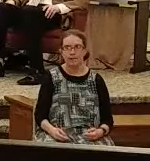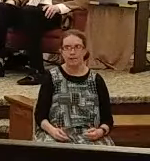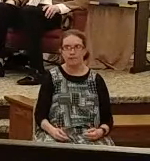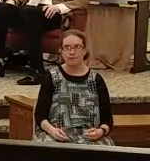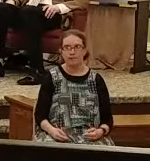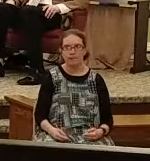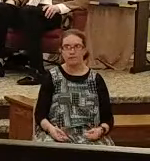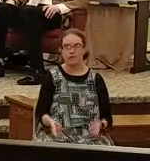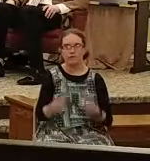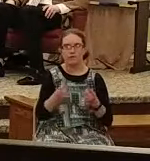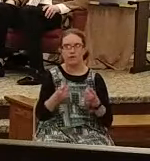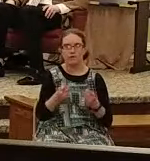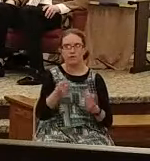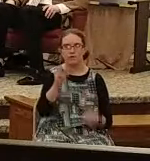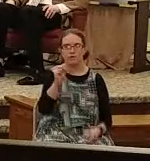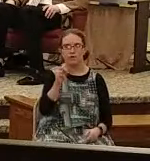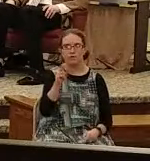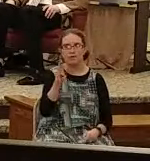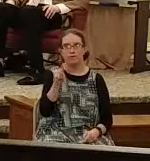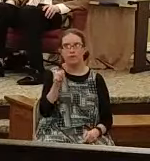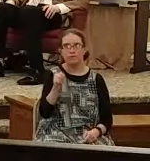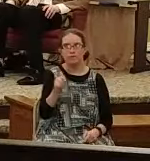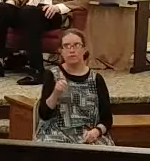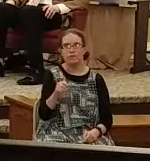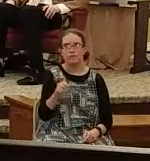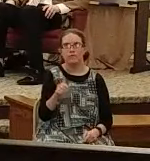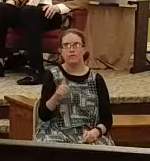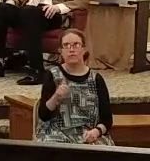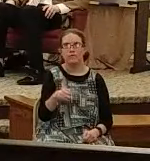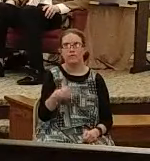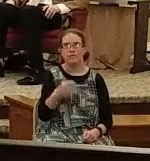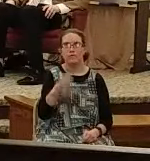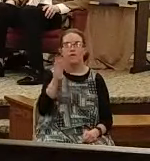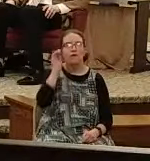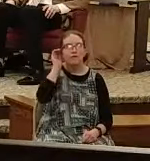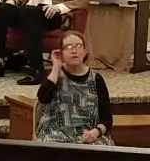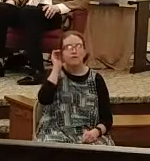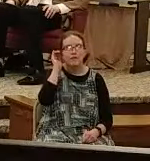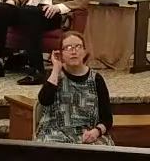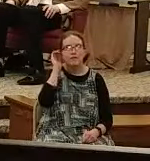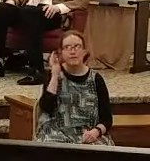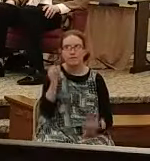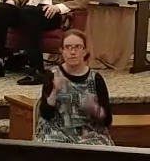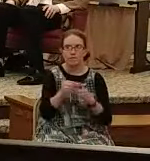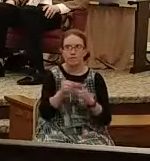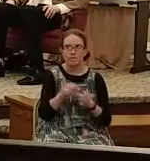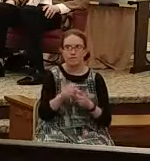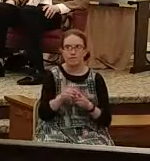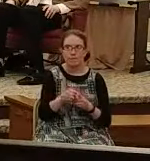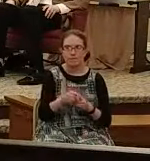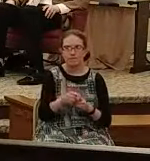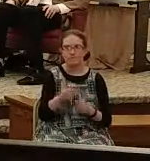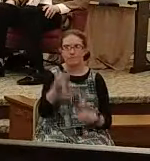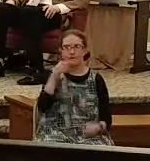he come in such a subtle, soft way that she listened to every word that beast had to